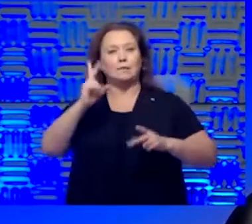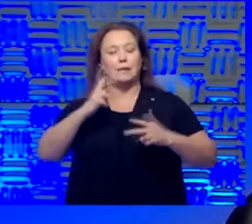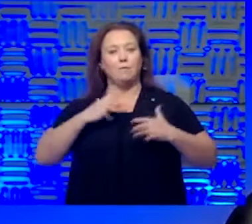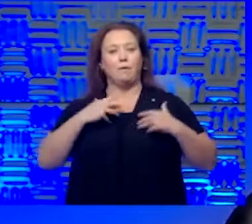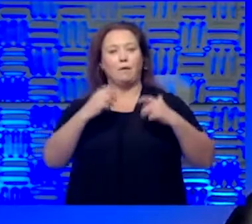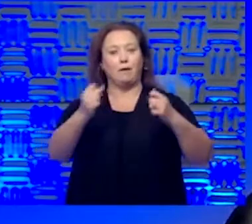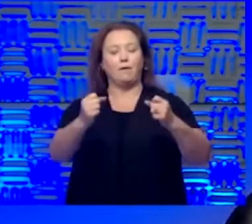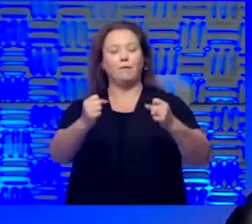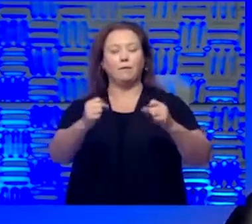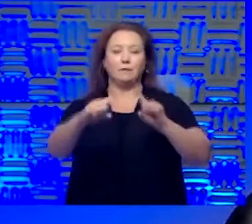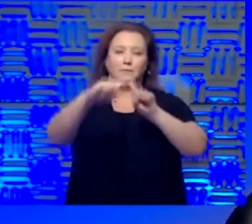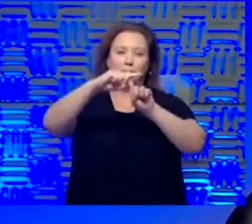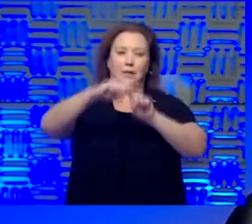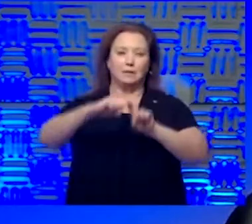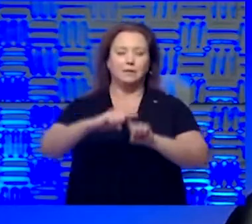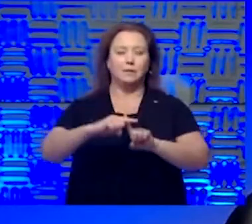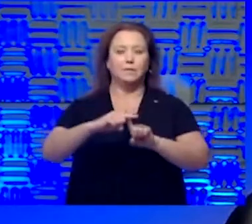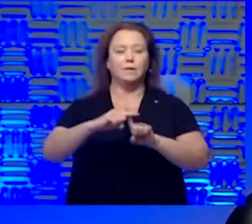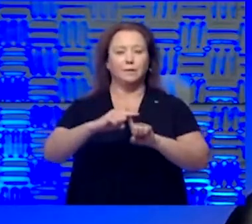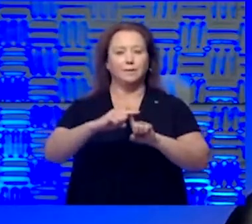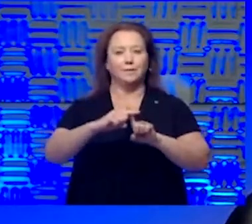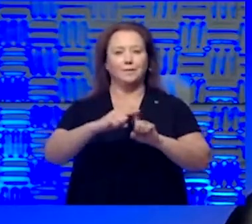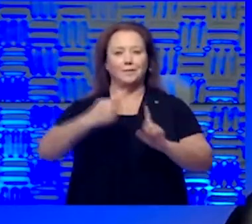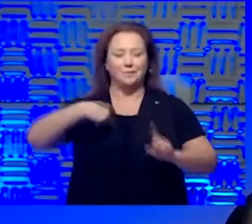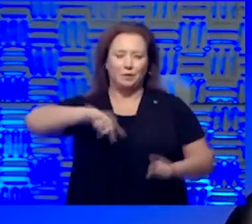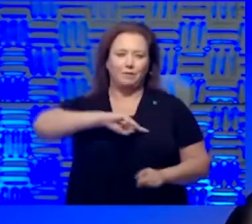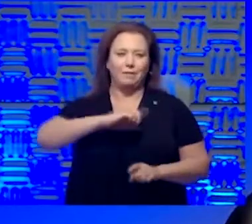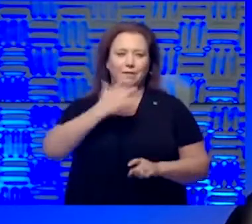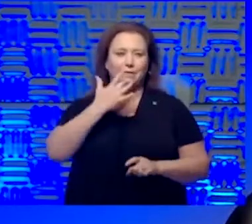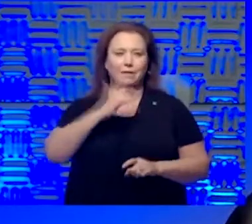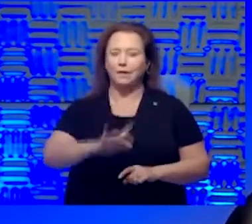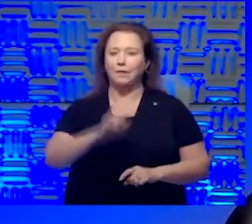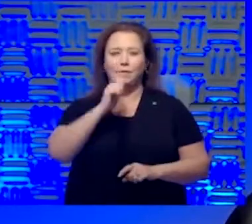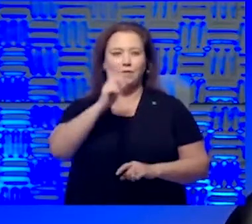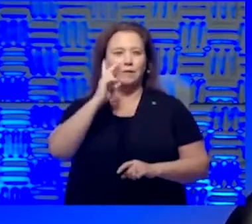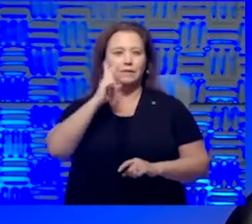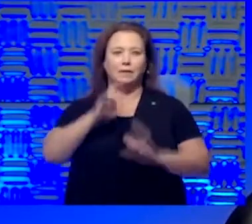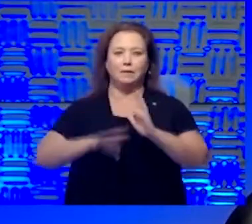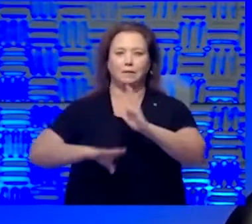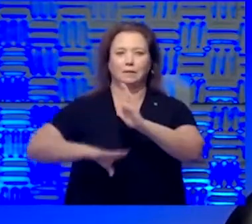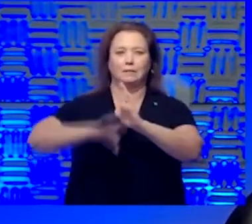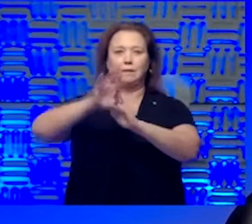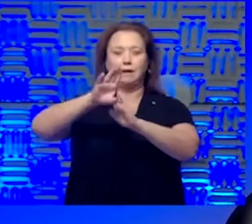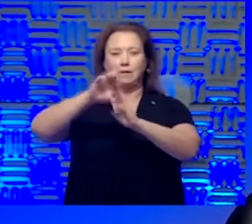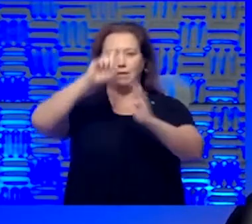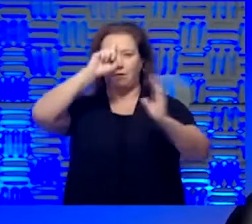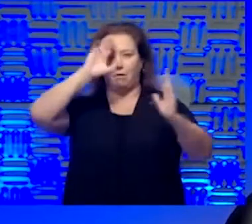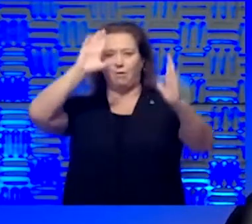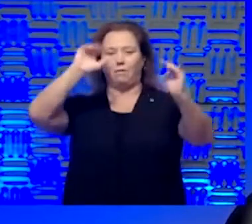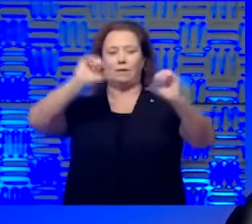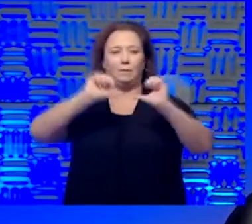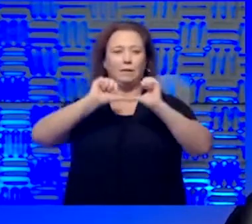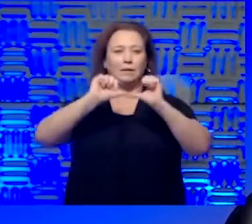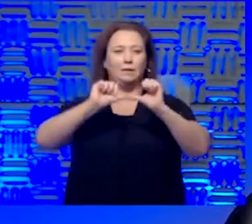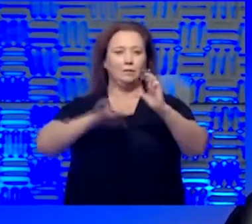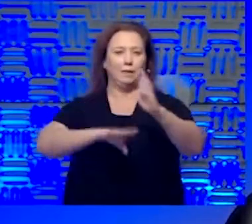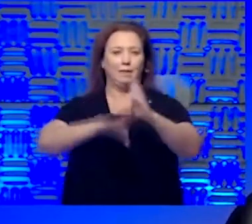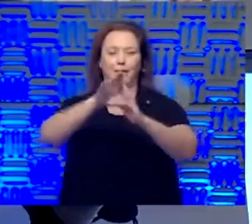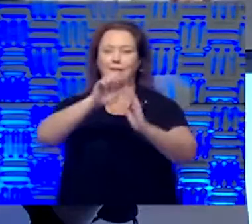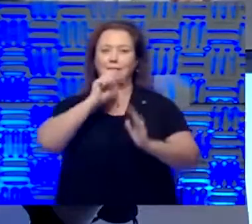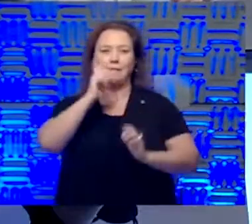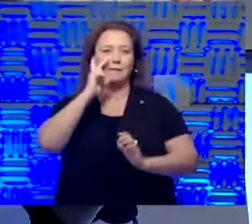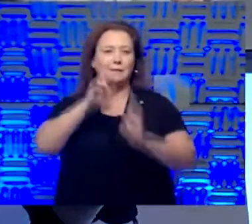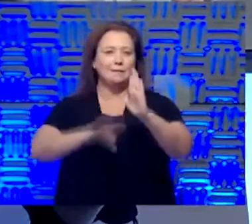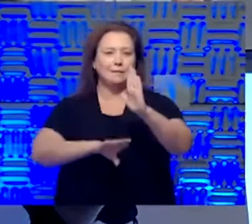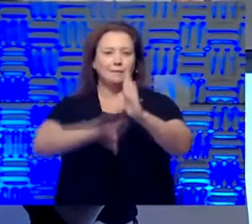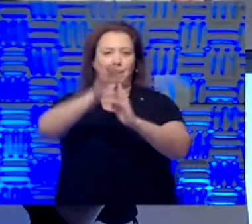thing. We have been very lucky, and we haven't seen a large surge, and hopefully we can continue to be lucky and not see that. Yeah, I hope